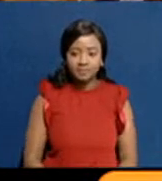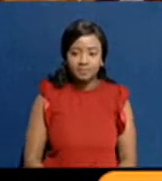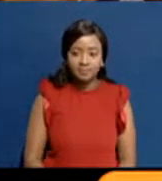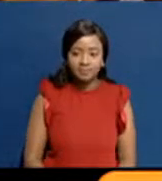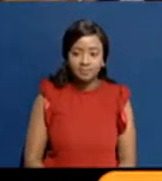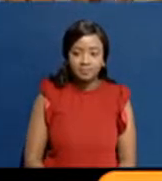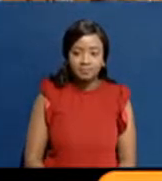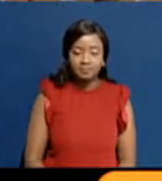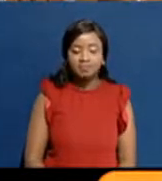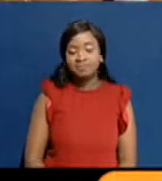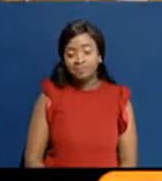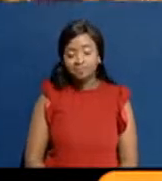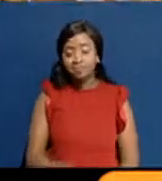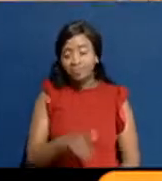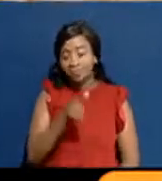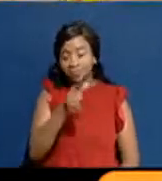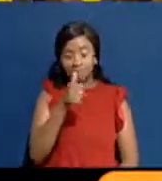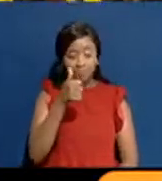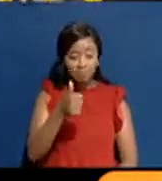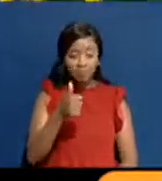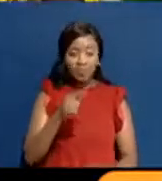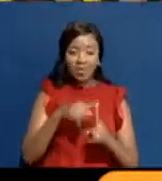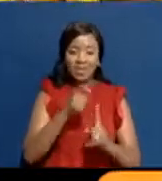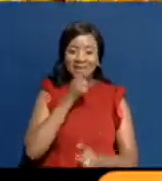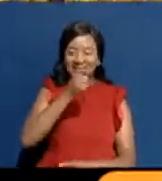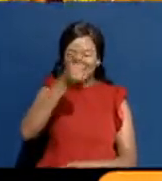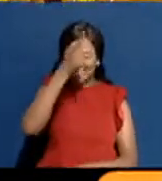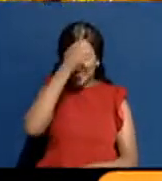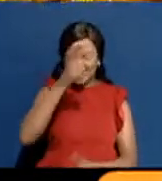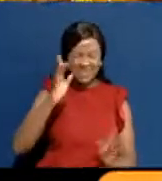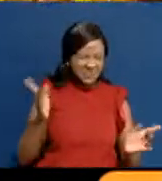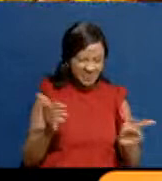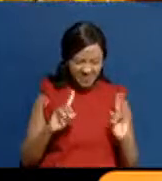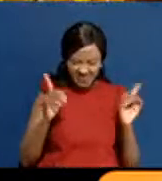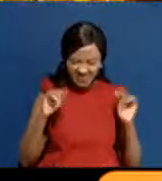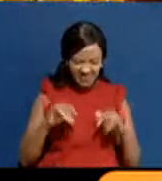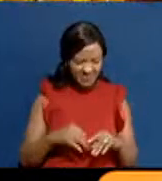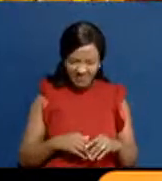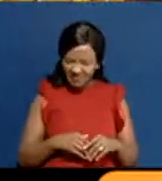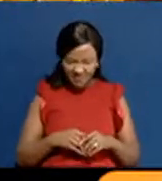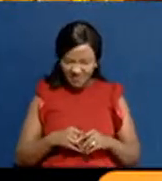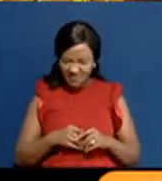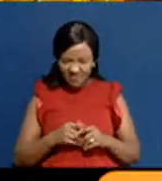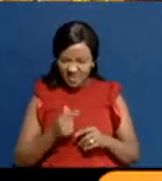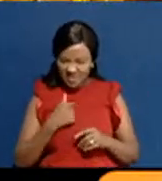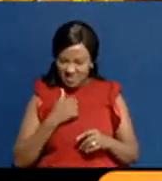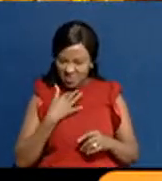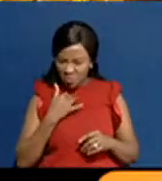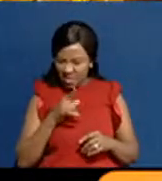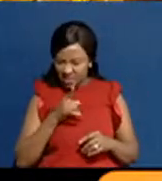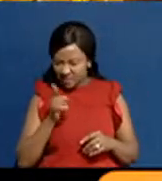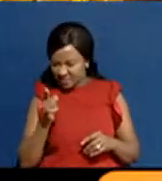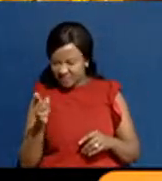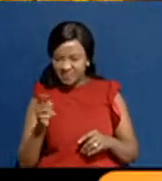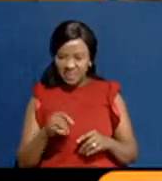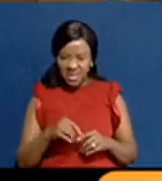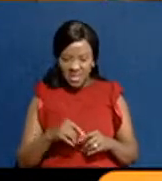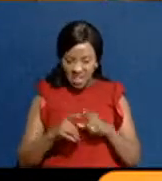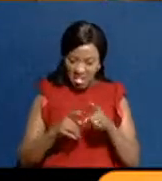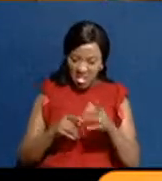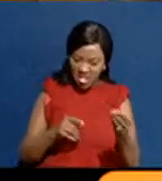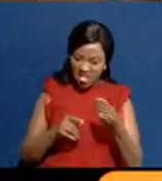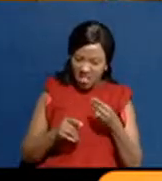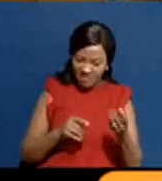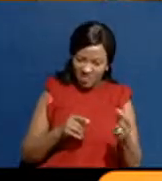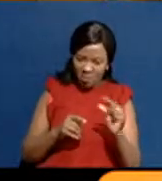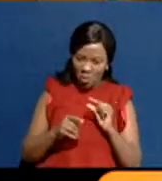It's a good deal. But now greed says, no. It's the other one that we want. We're not happy with the little